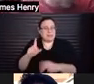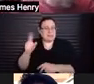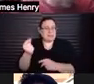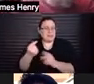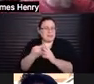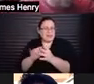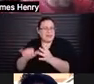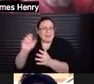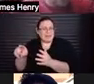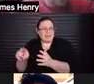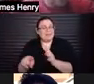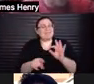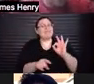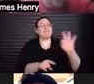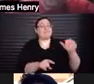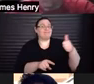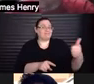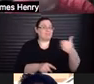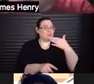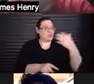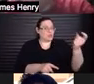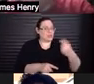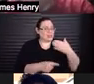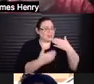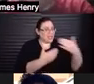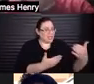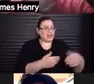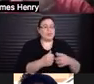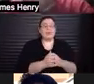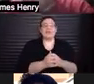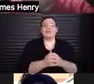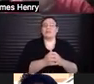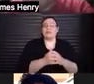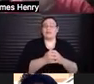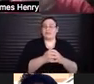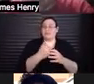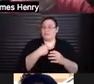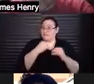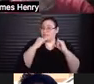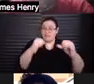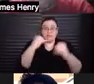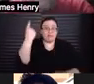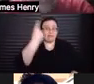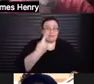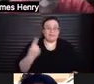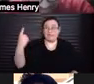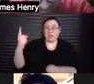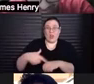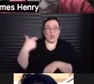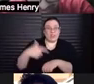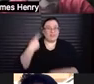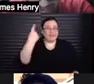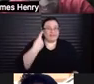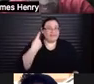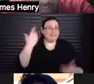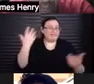you. That's a wonderful question. And I have had the same question for the longest time. So in a lot of